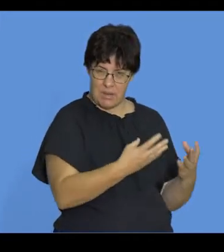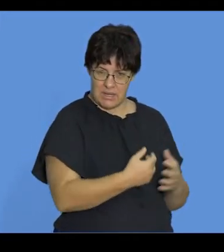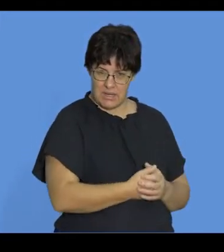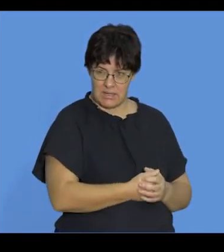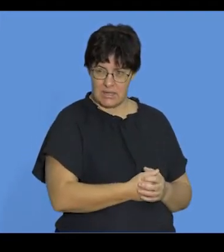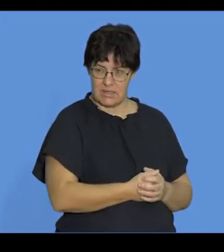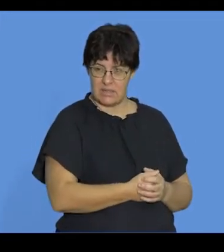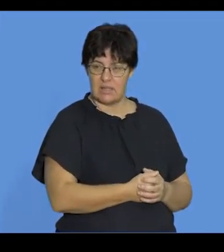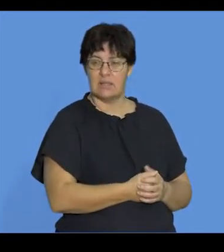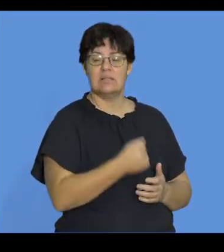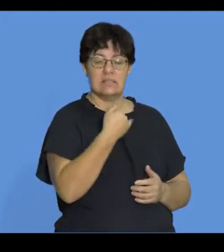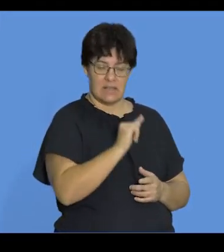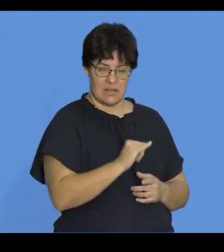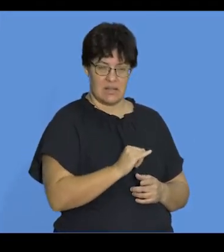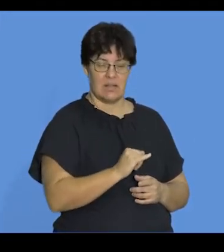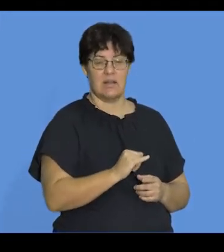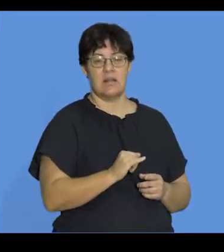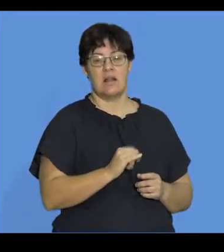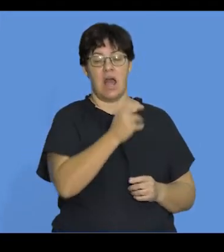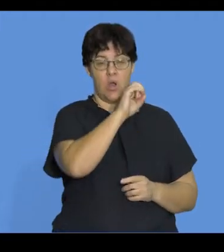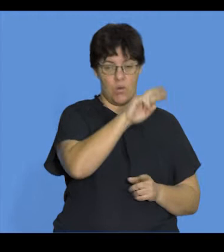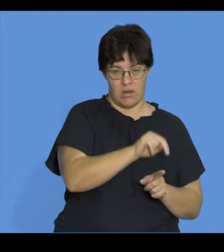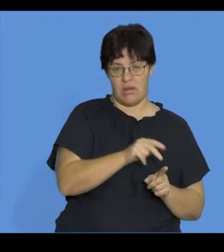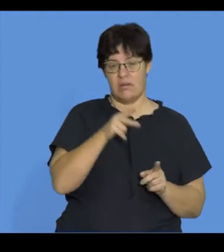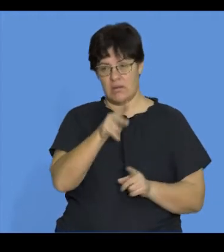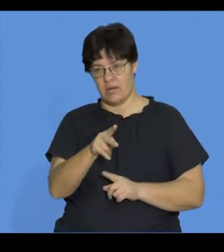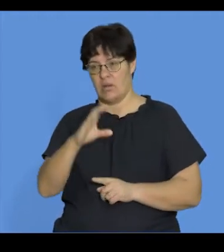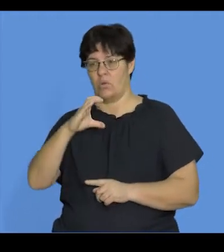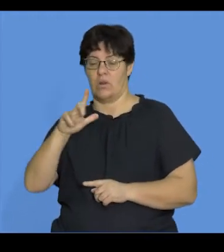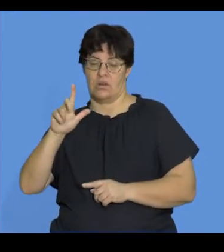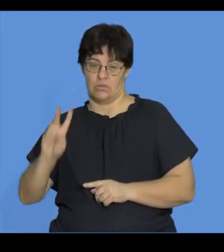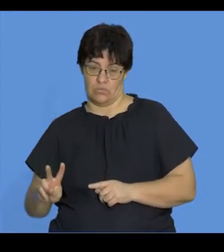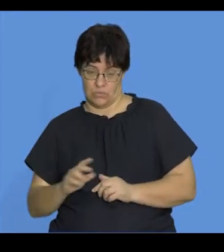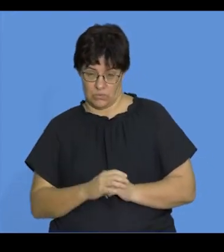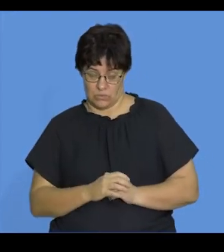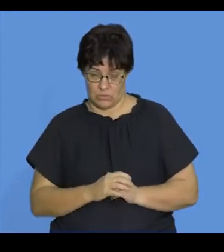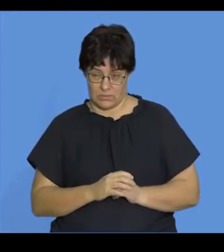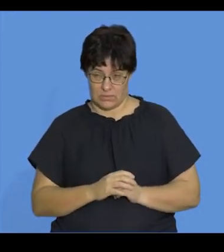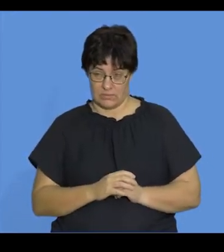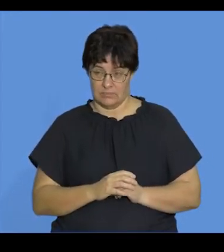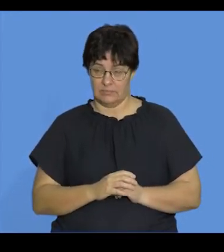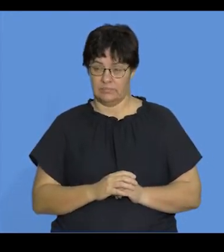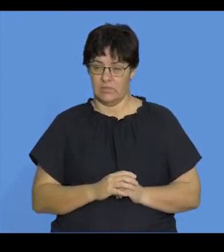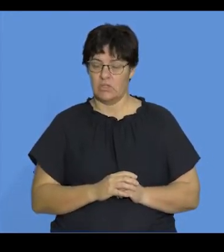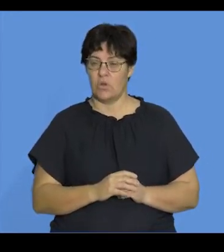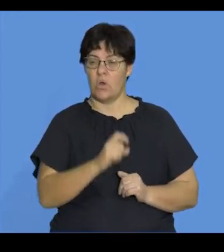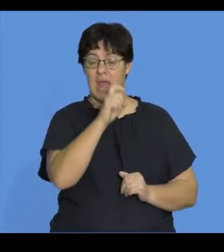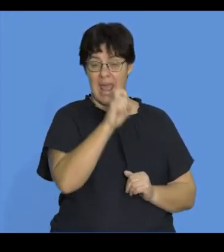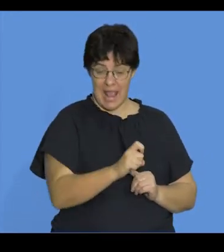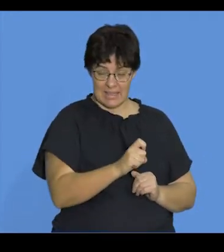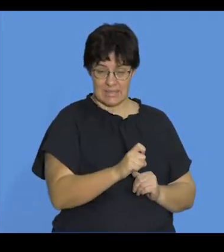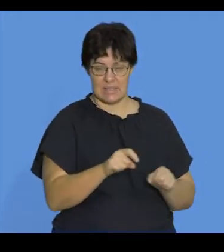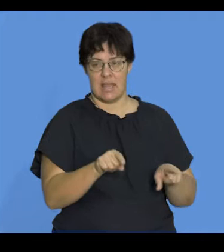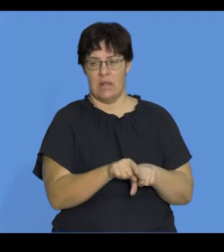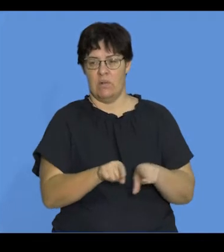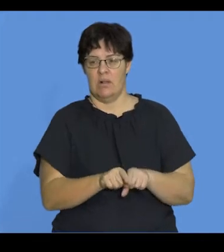right? So it's still the same ratio, iron is to chlorine, okay? Right, so by simple calculation, our X